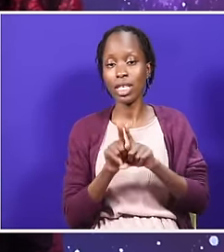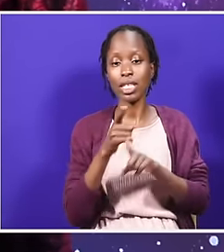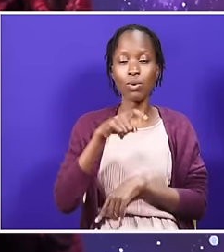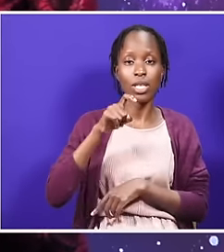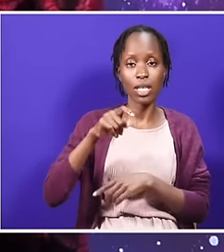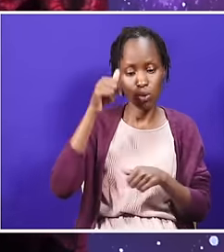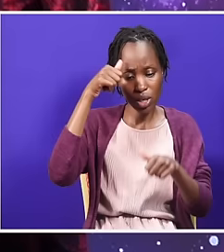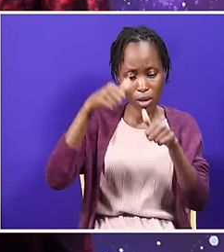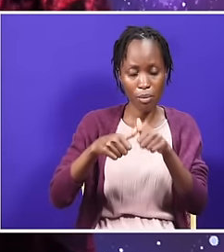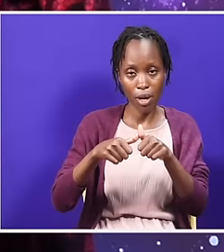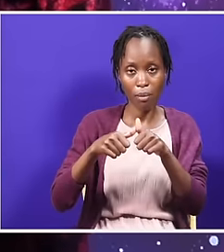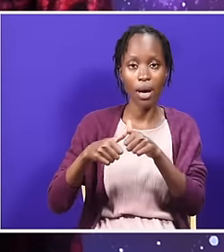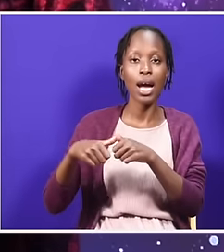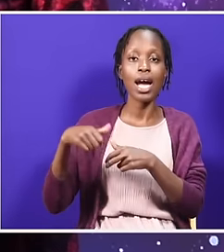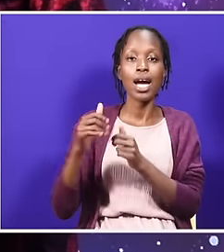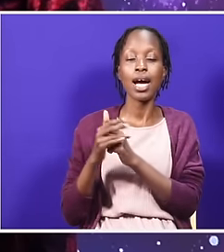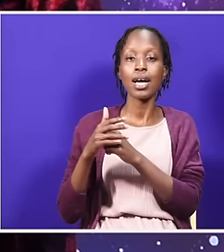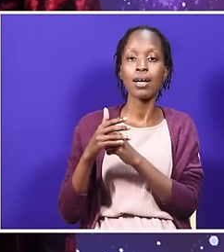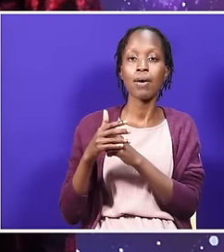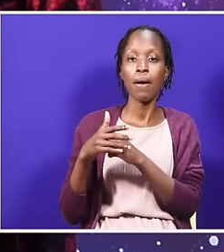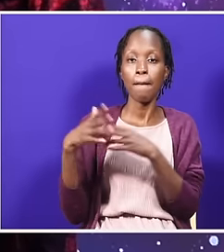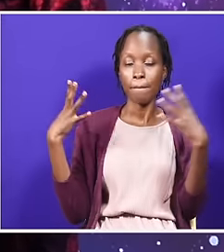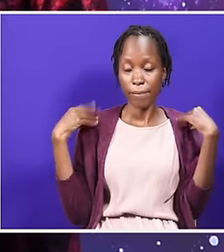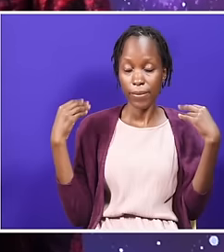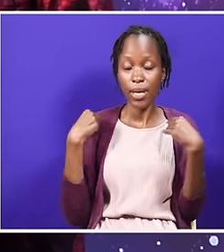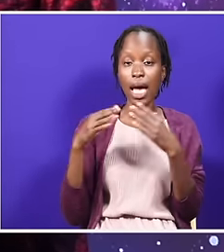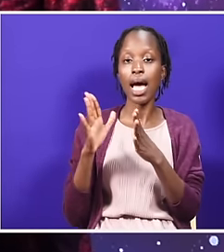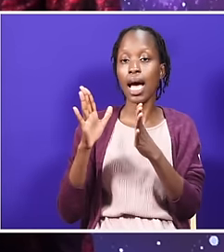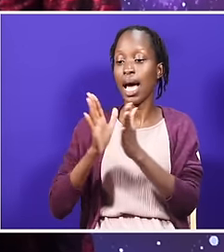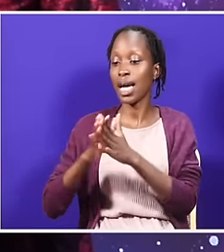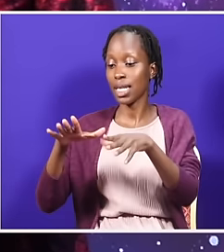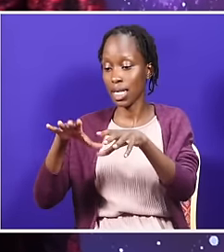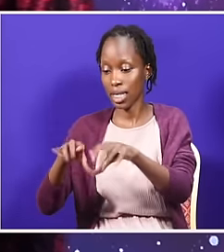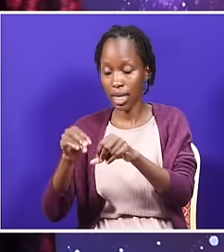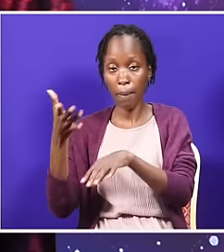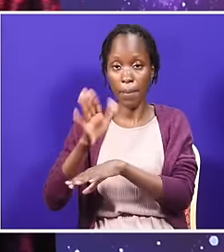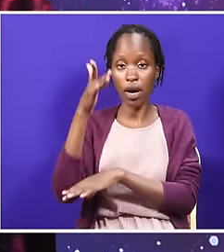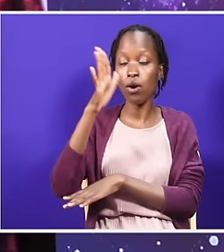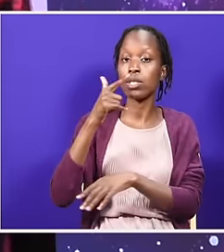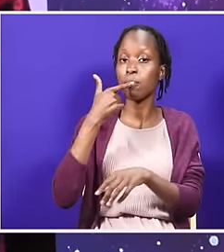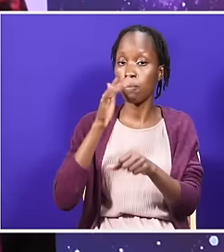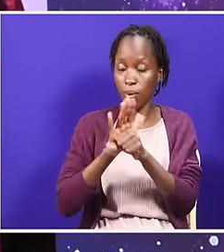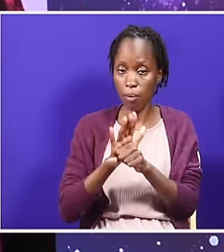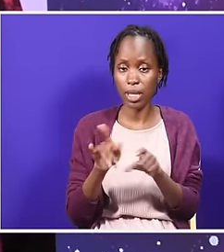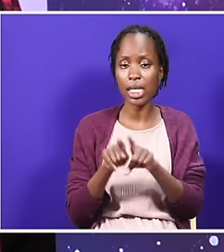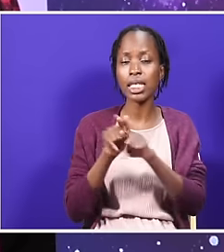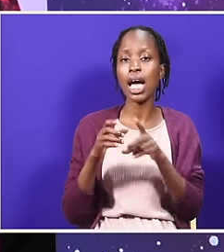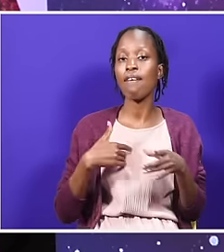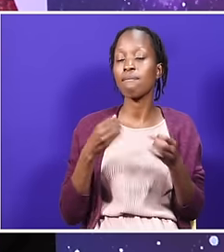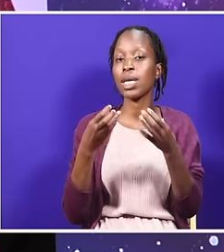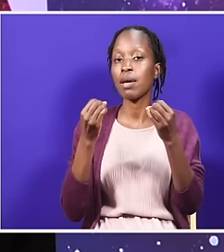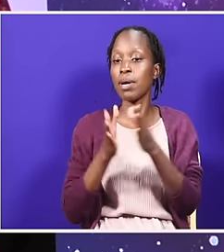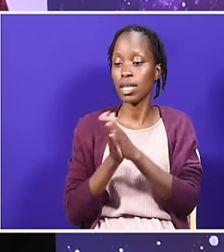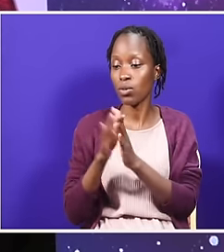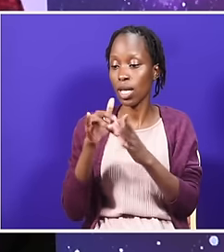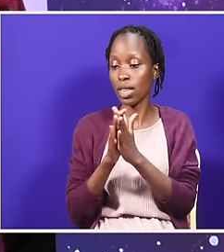to remember, rehearse, and reclaim His promises and act on them. And there are many stories in Scripture we